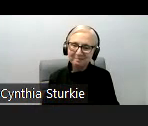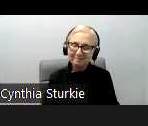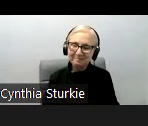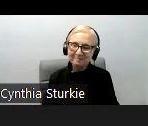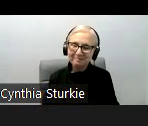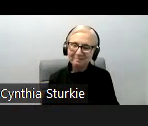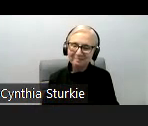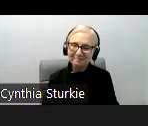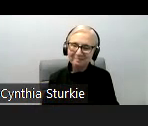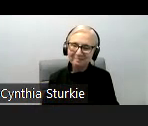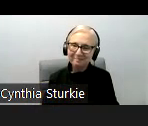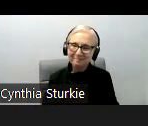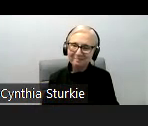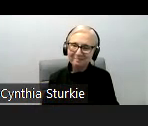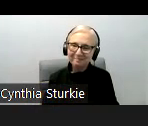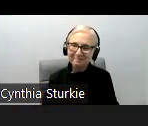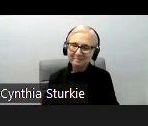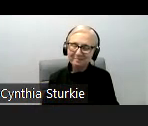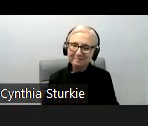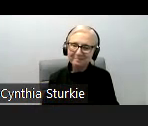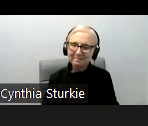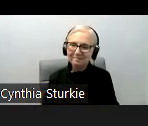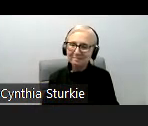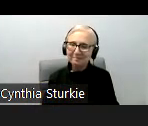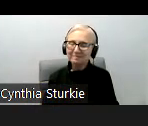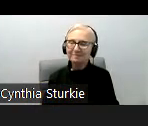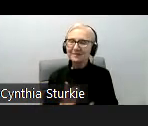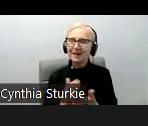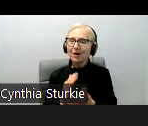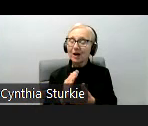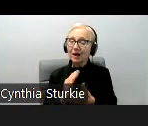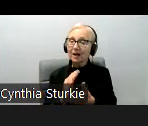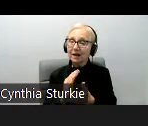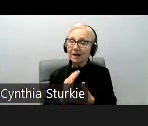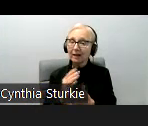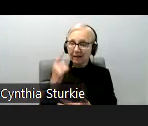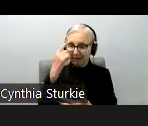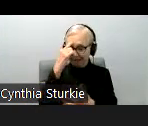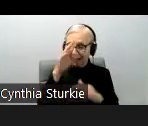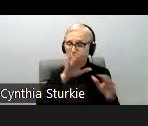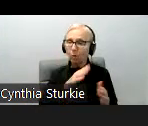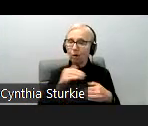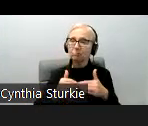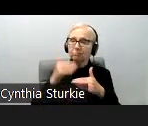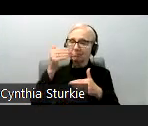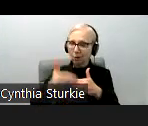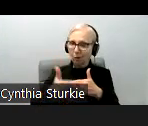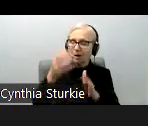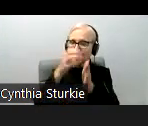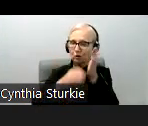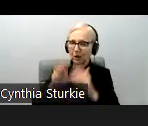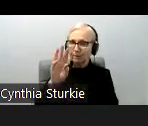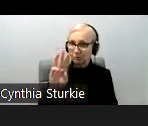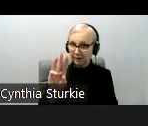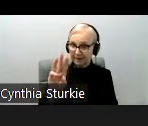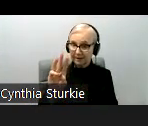All right, well, with that, I think we can move on to chapter 6, doing a bit of a time